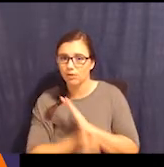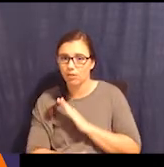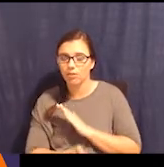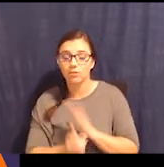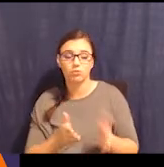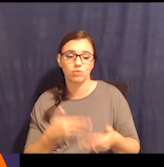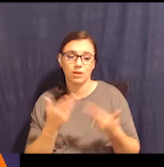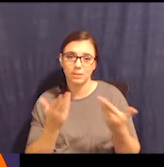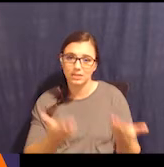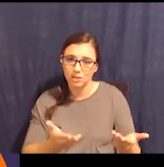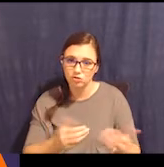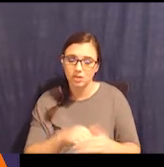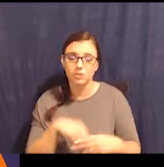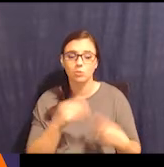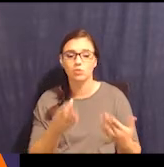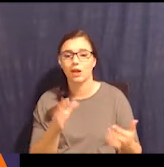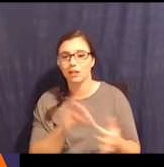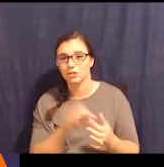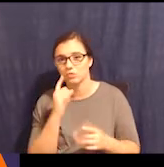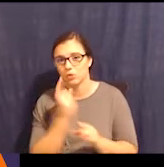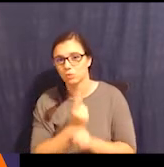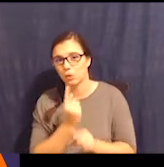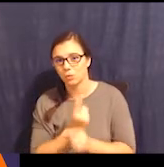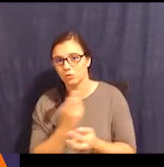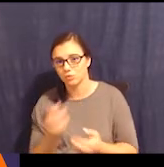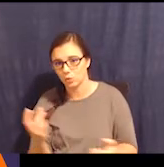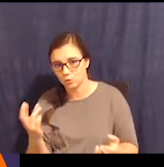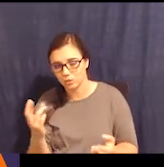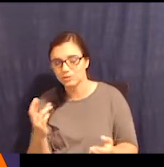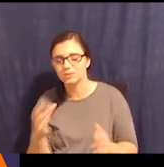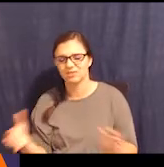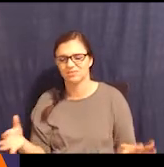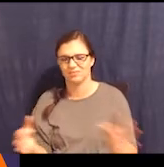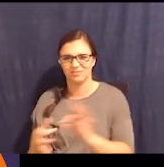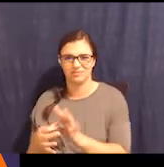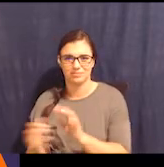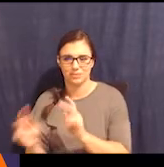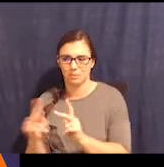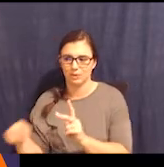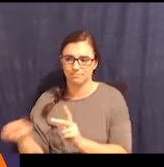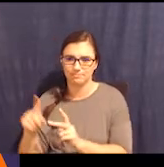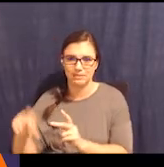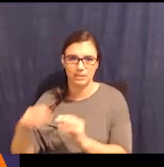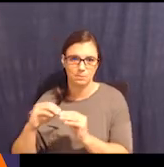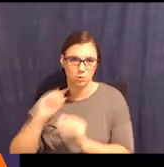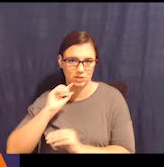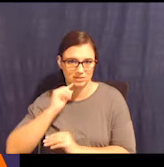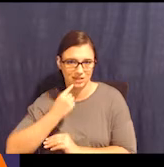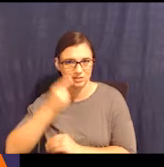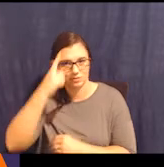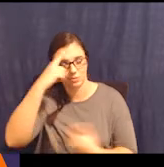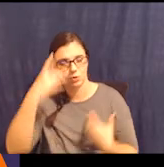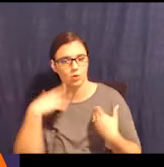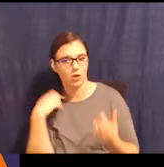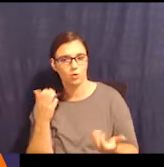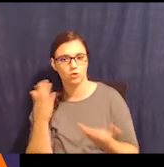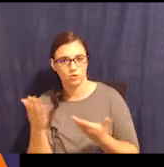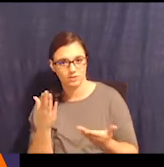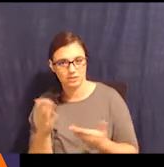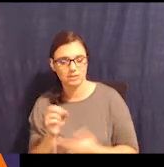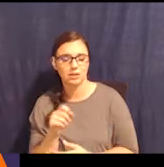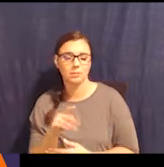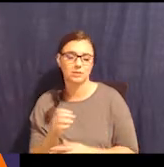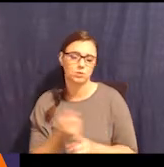and connecting those individuals who need more intensive mental health services and substance abuse services. The goals of mobile